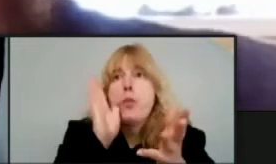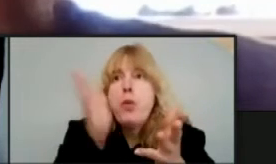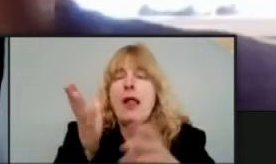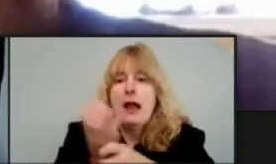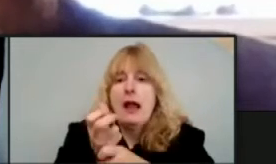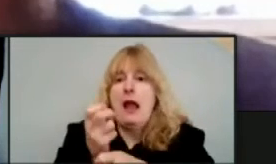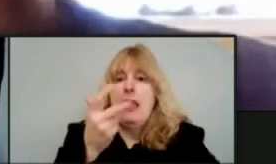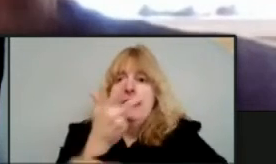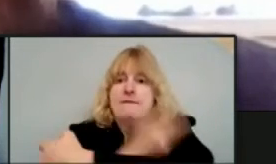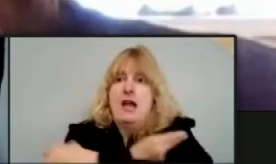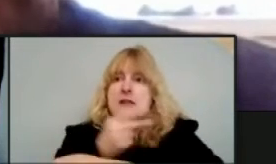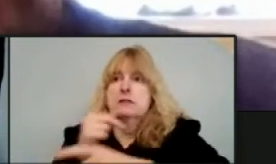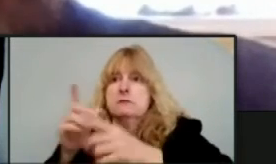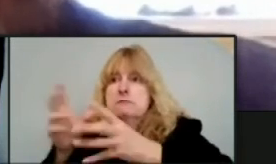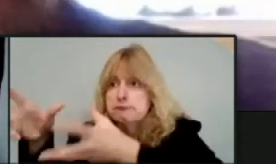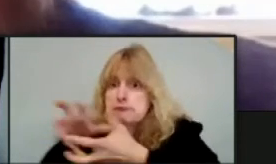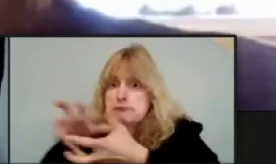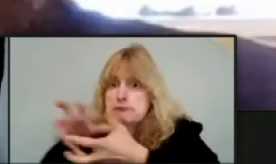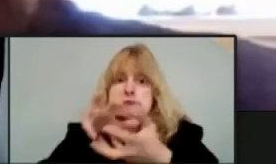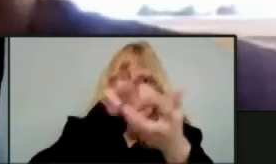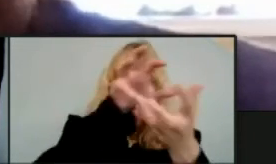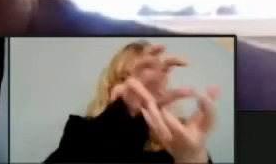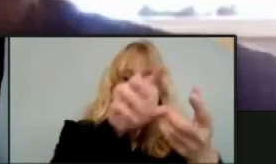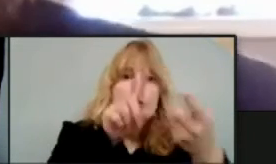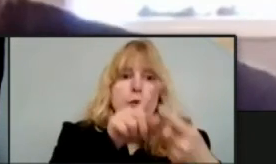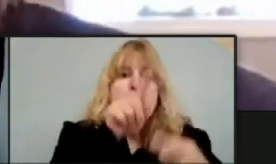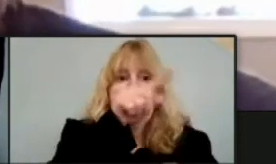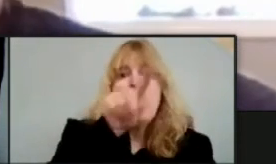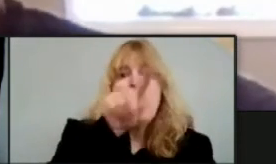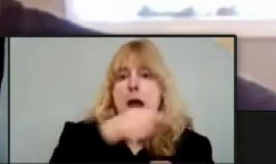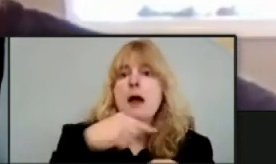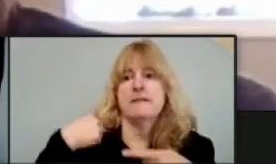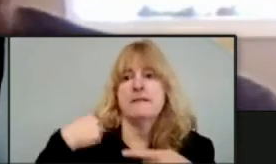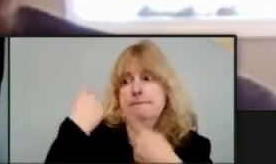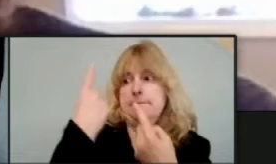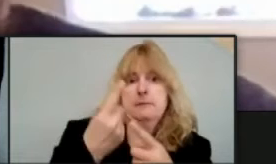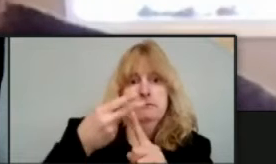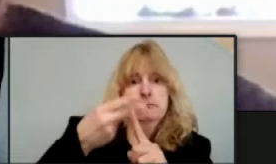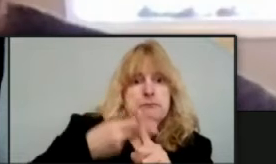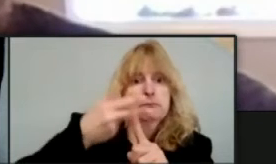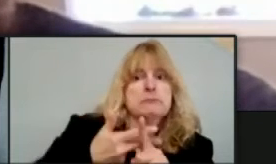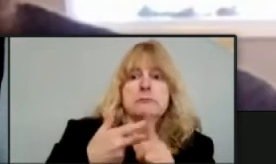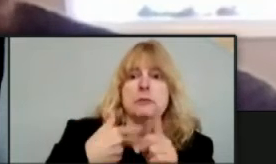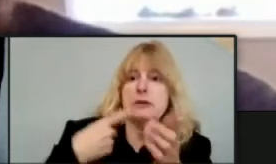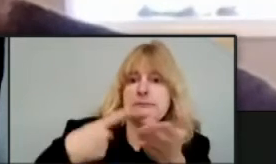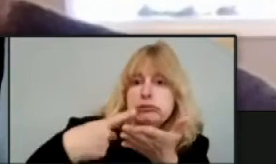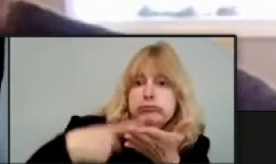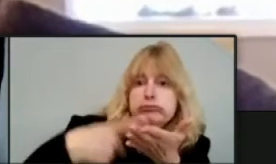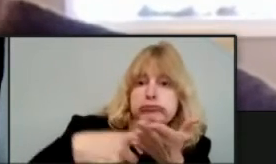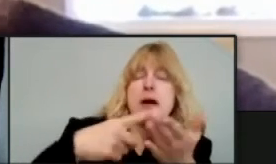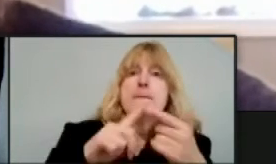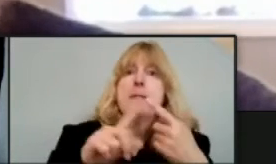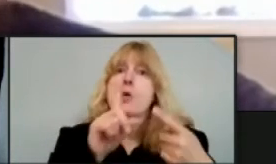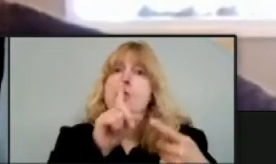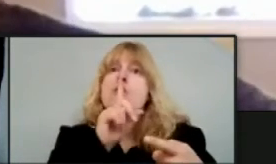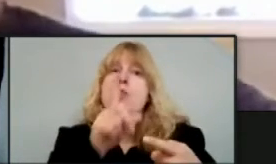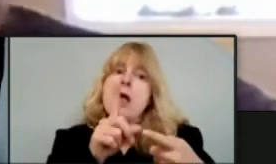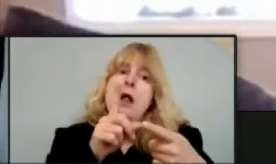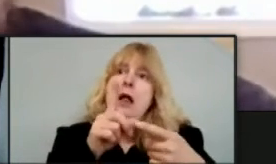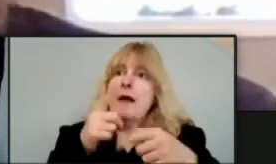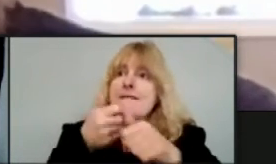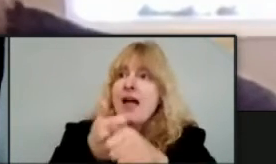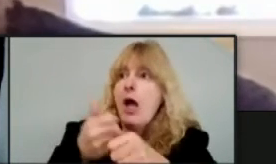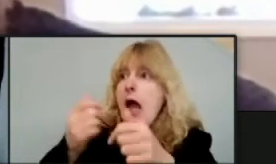months even to try to get this engagement. It's really a supply and demand right now, though, having that vaccine